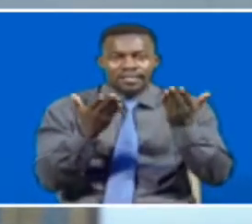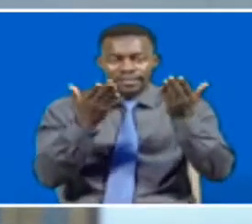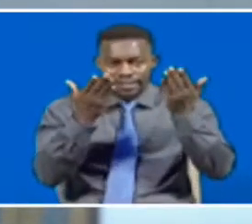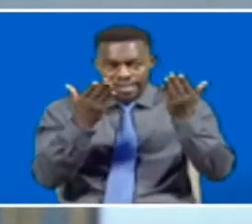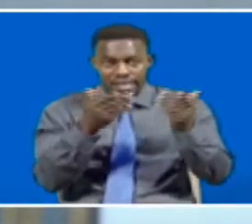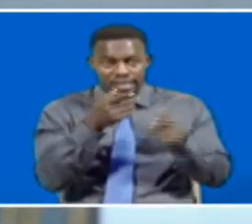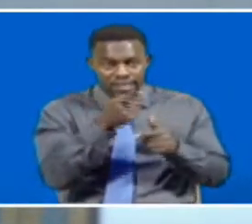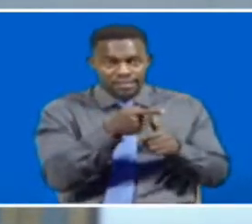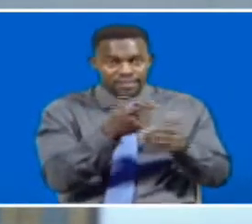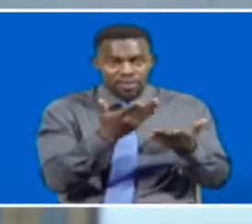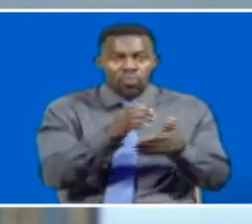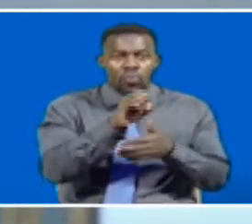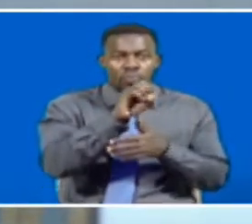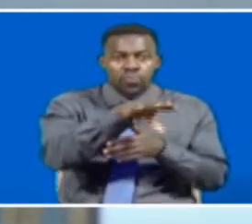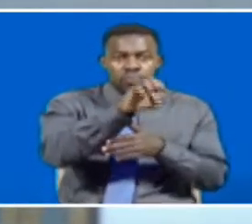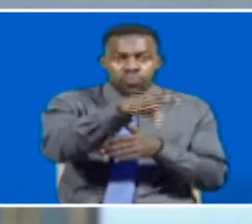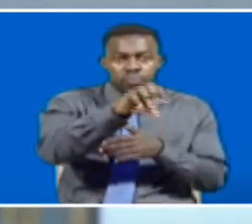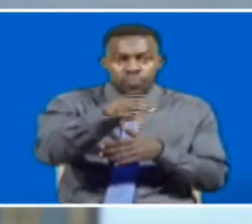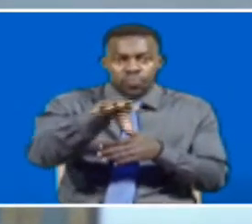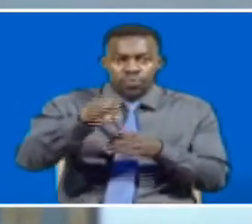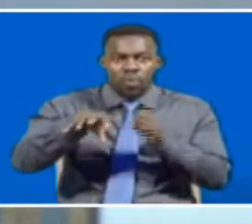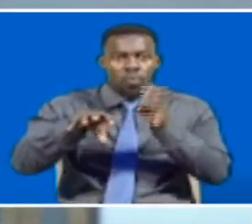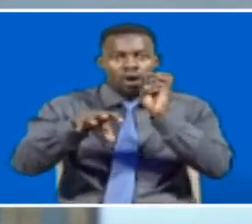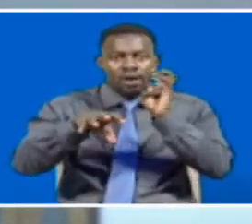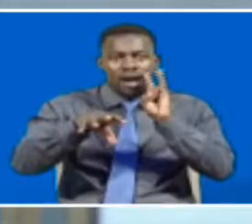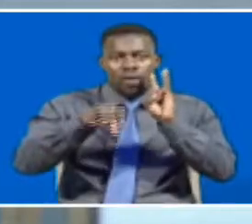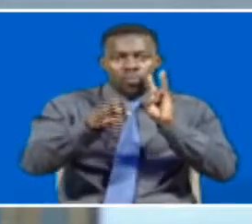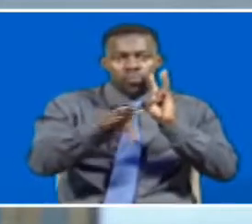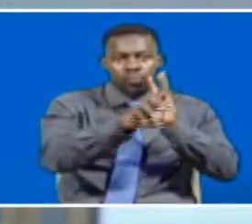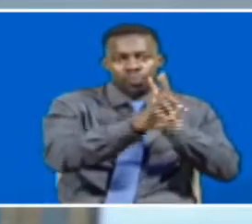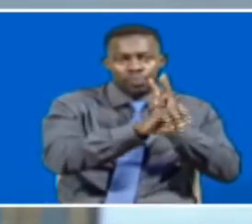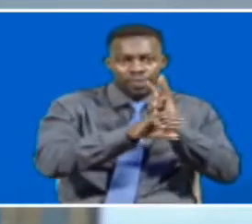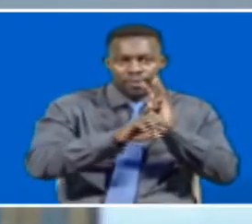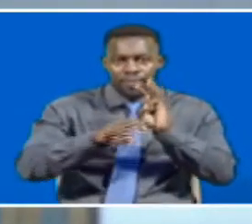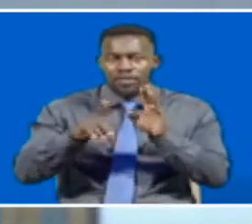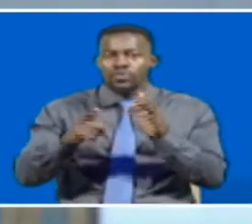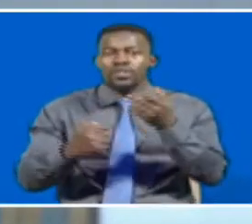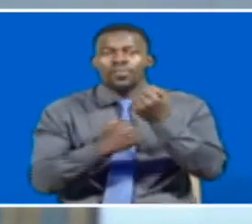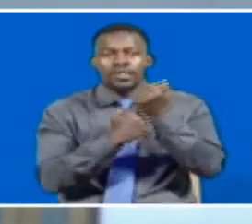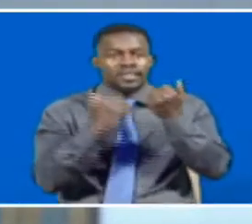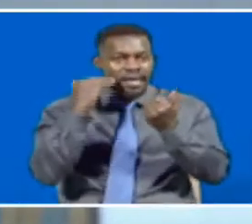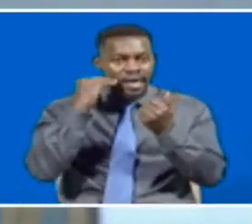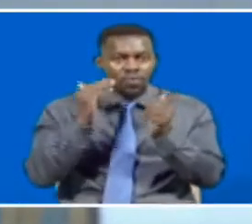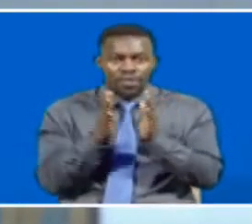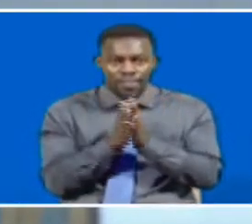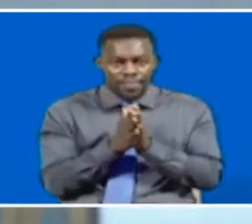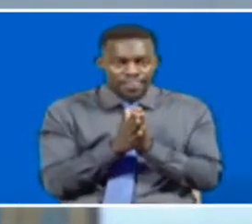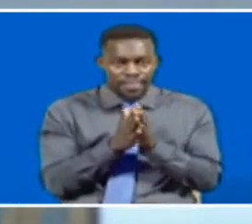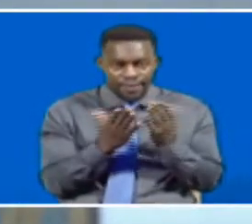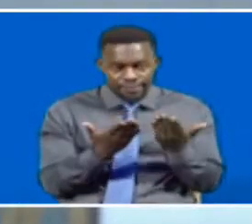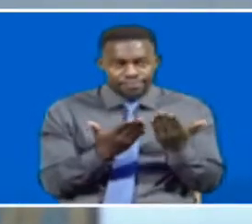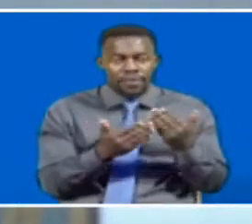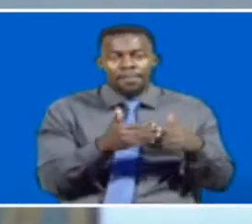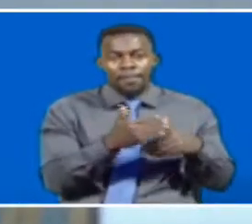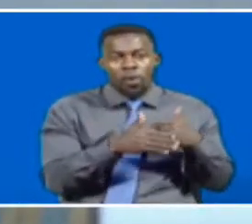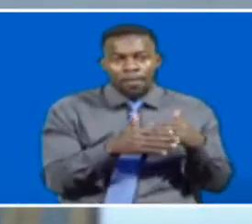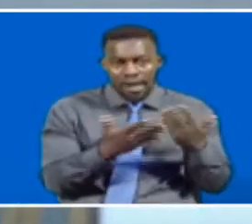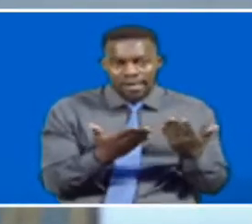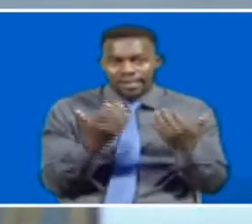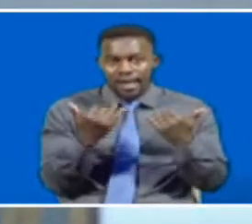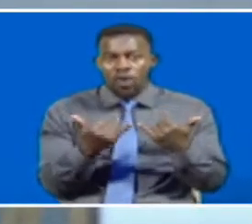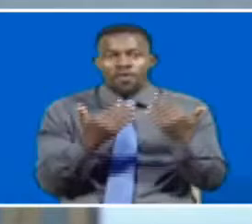and Busia counties. The project that had initially delayed due to compensation issues is now on course with phase one that will benefit more